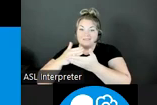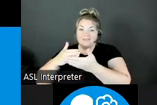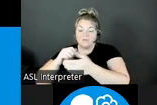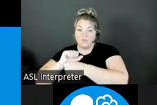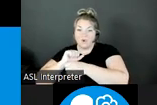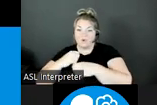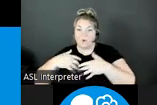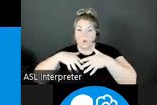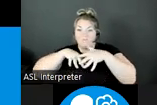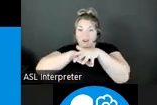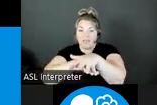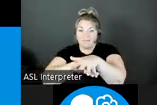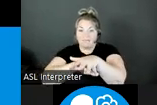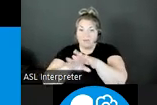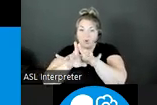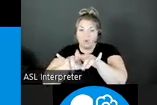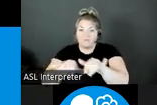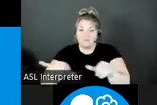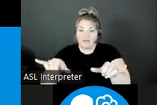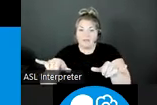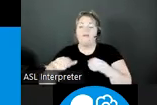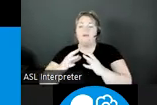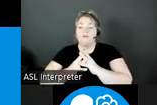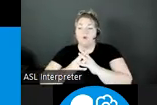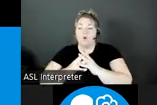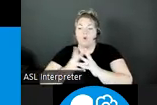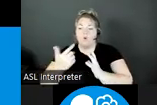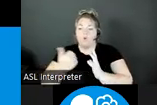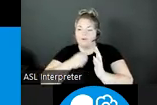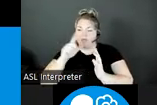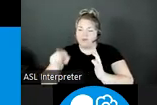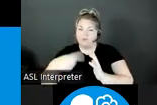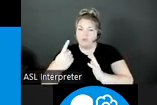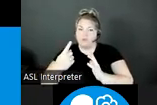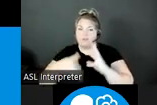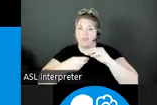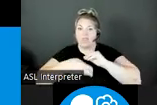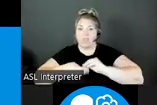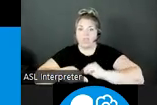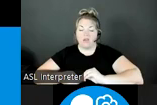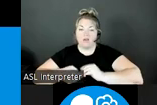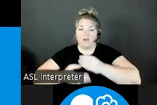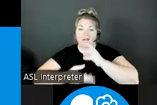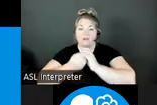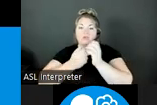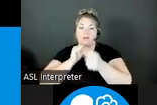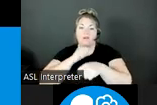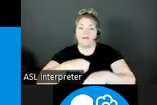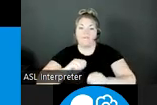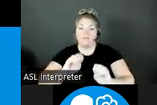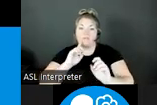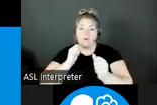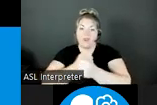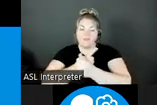and coincide so that we're not just piling on extra efforts for everybody, but